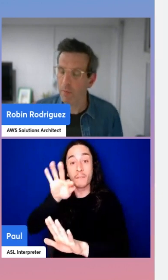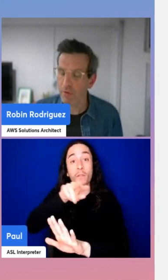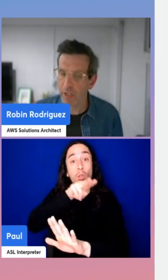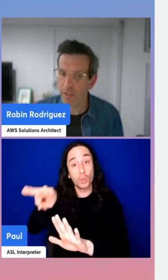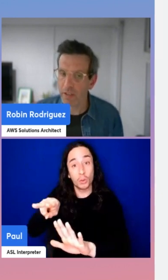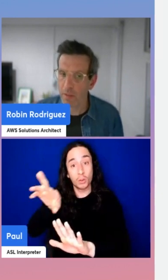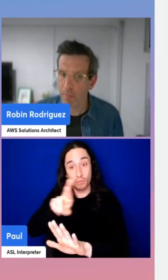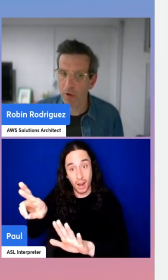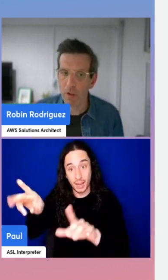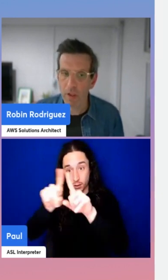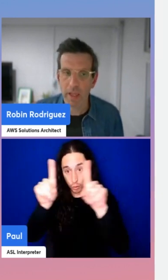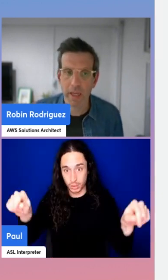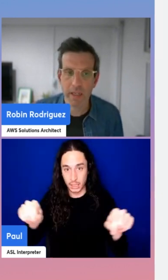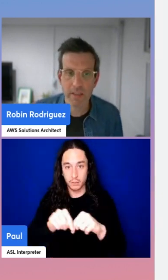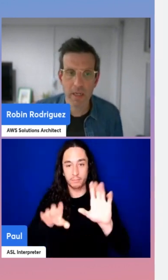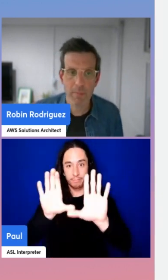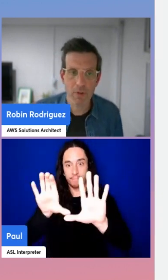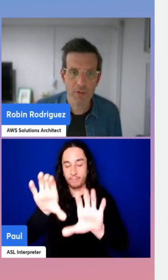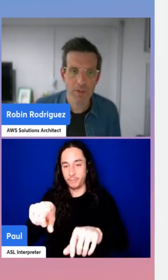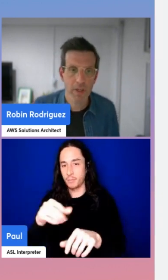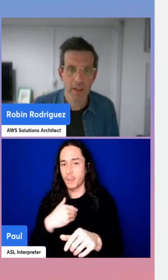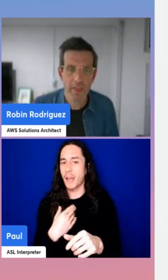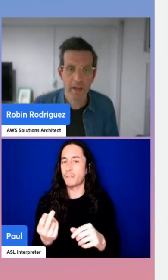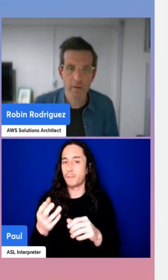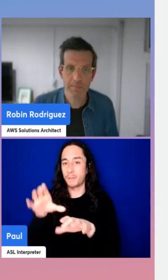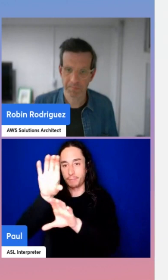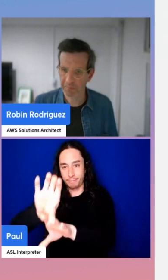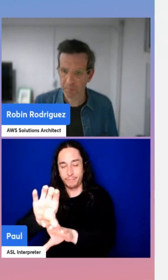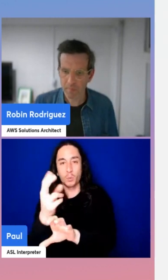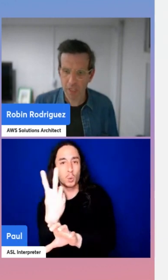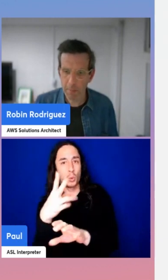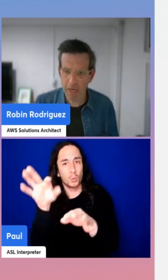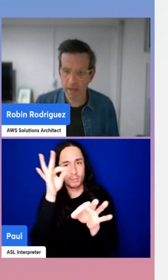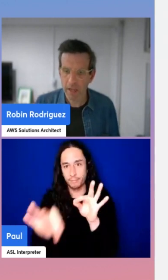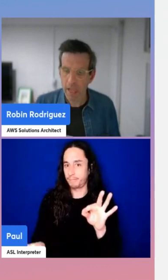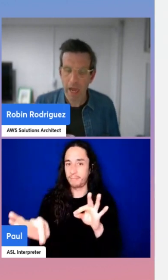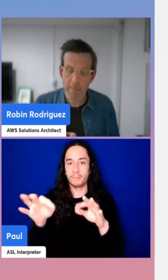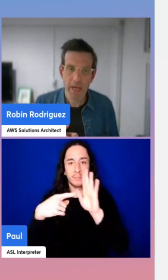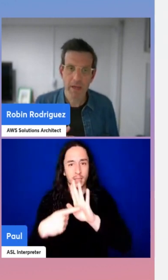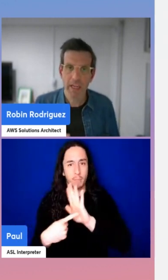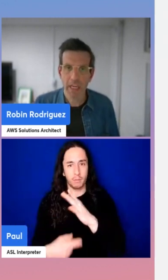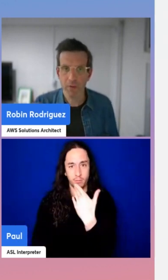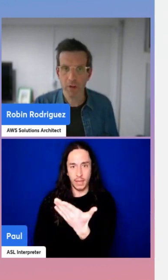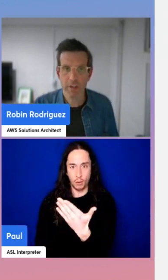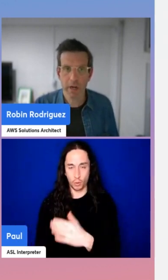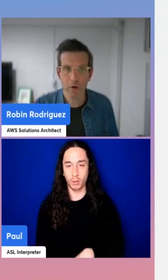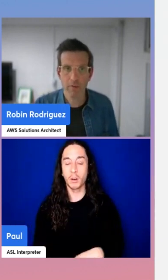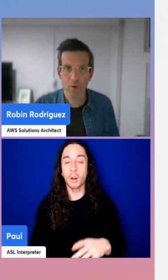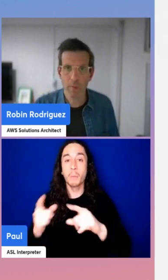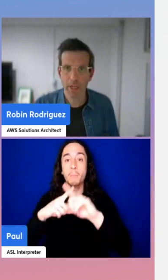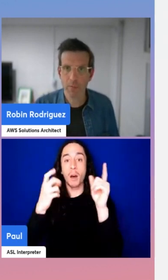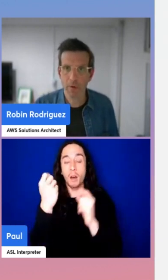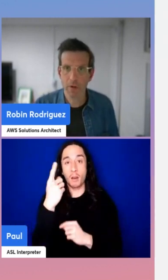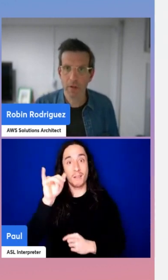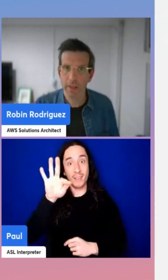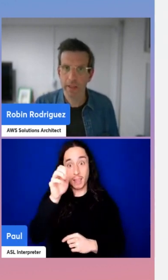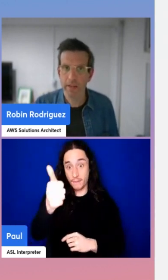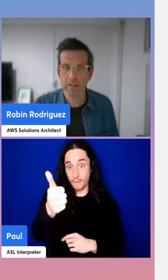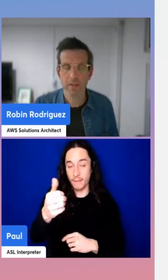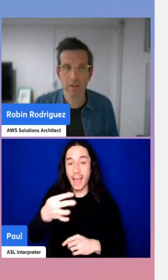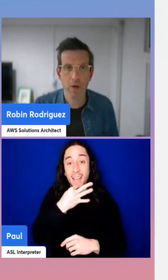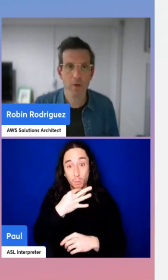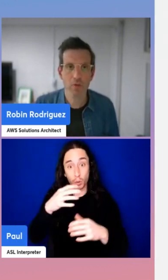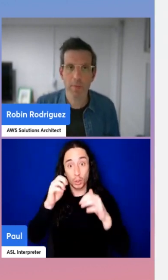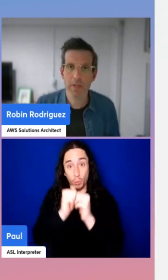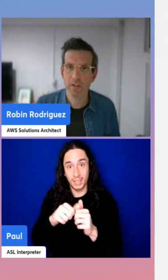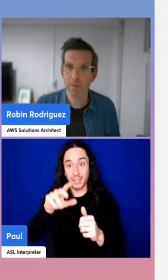two pretty simple examples there, but I bet if you're a Terraform expert that